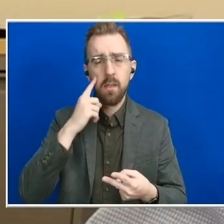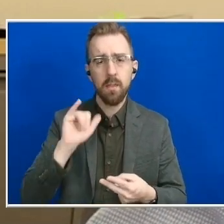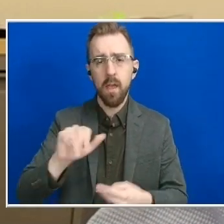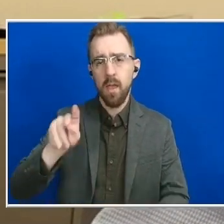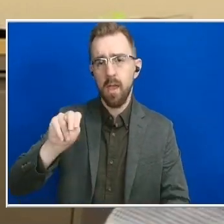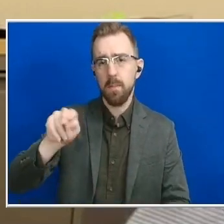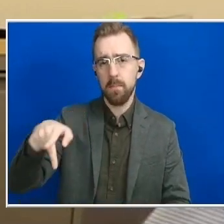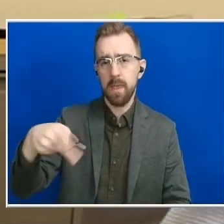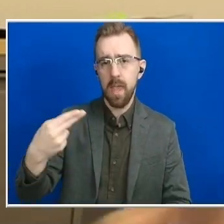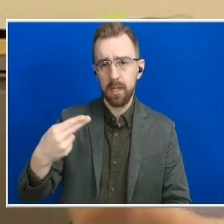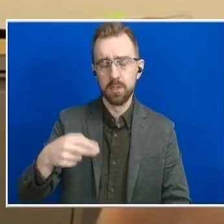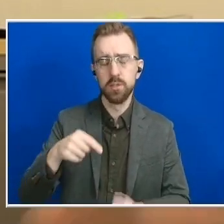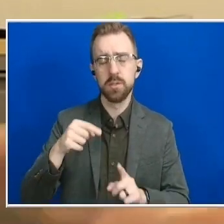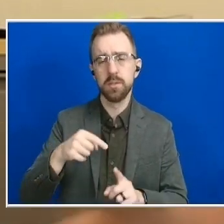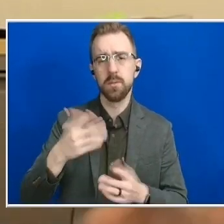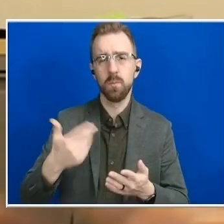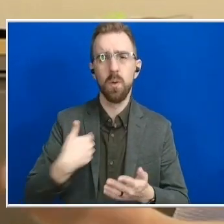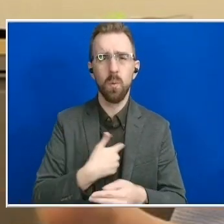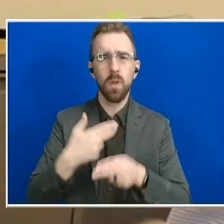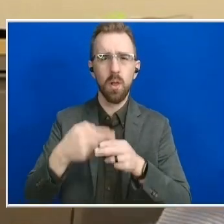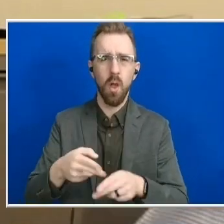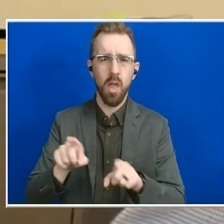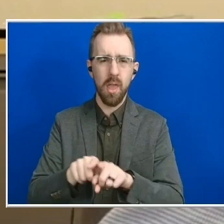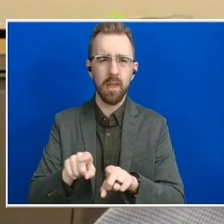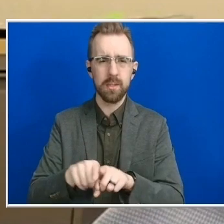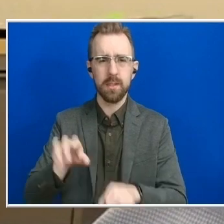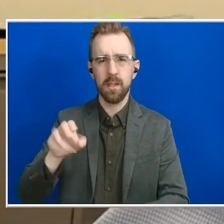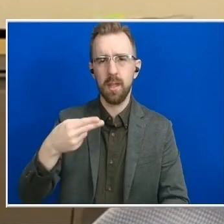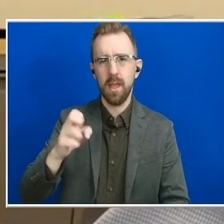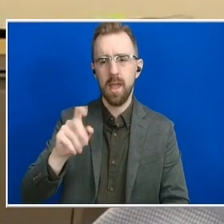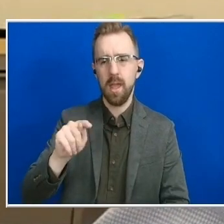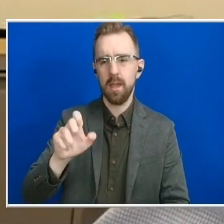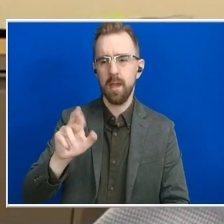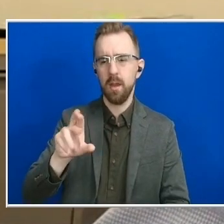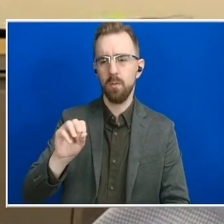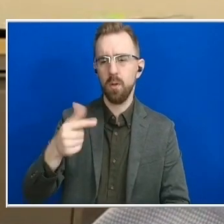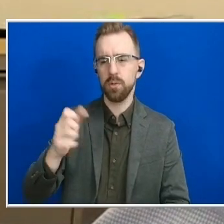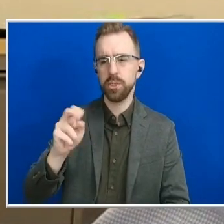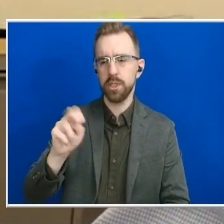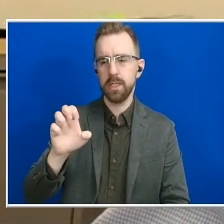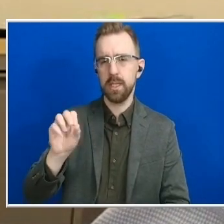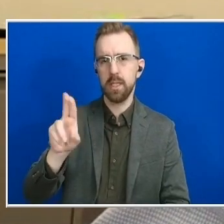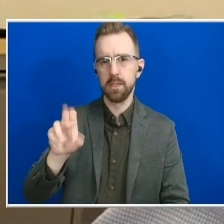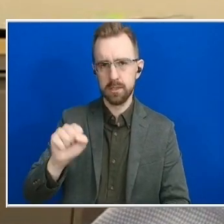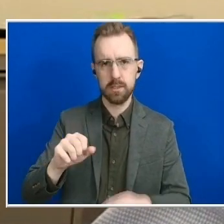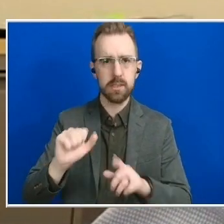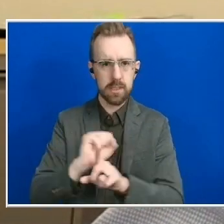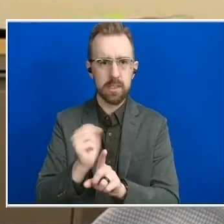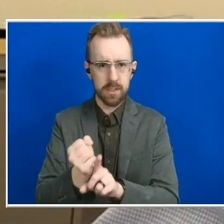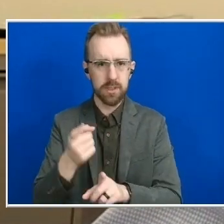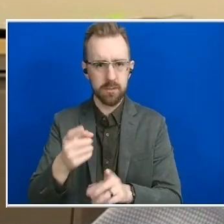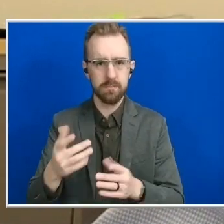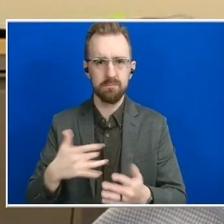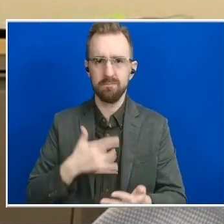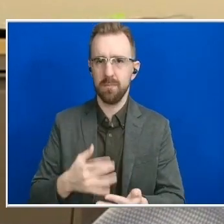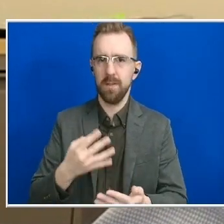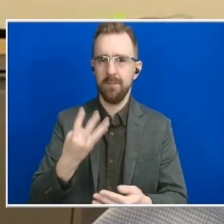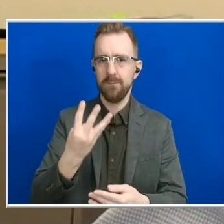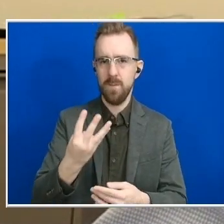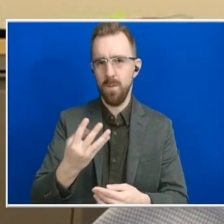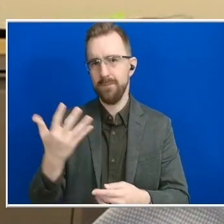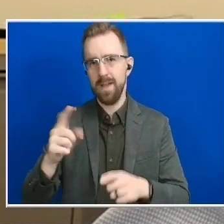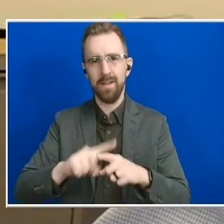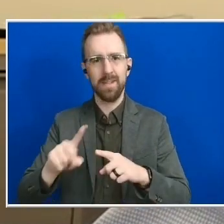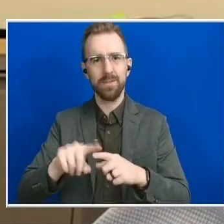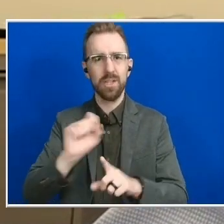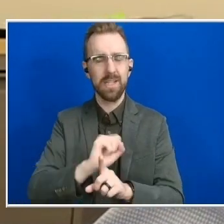is what we refer to as a heterogeneous condition, meaning that it's likely 4 or 5 different conditions that we don't know